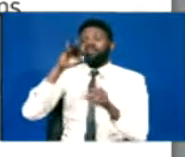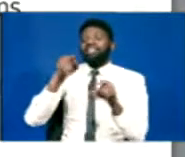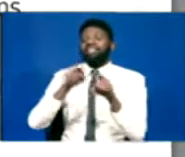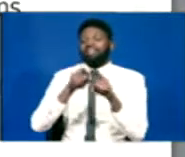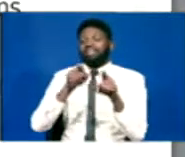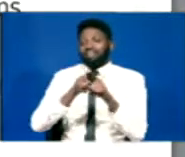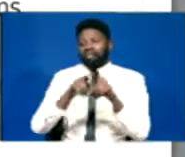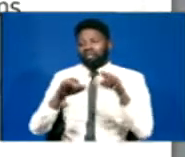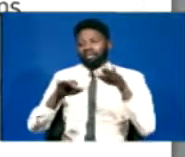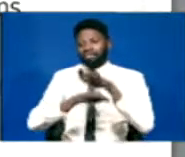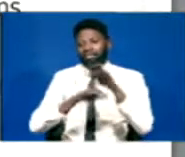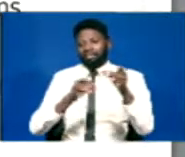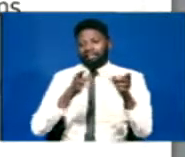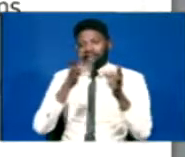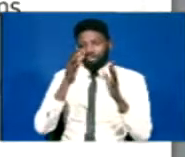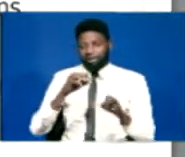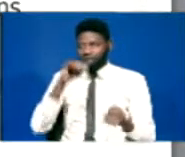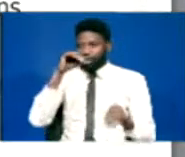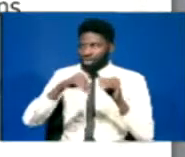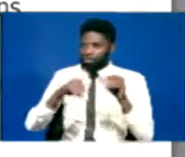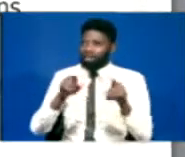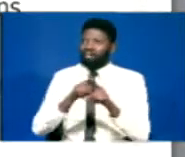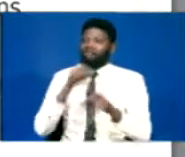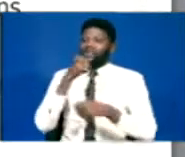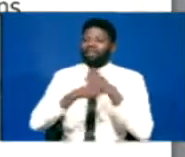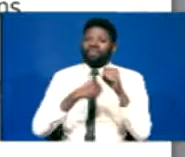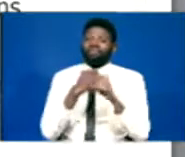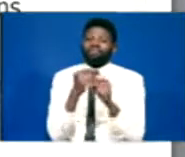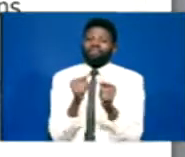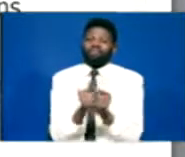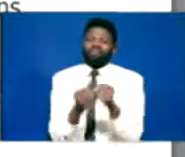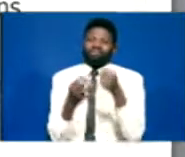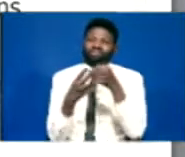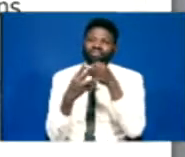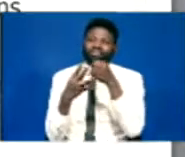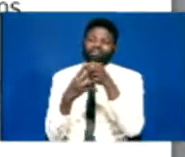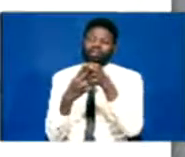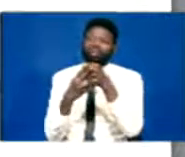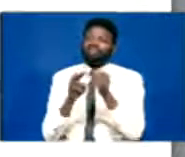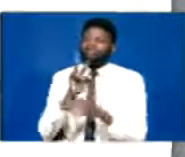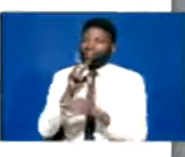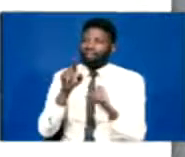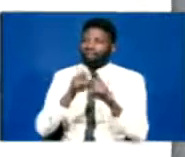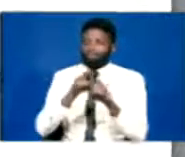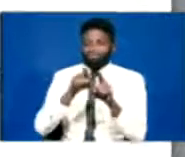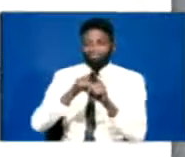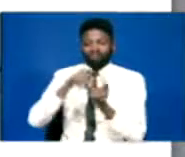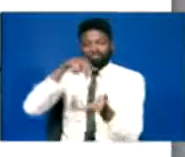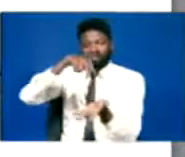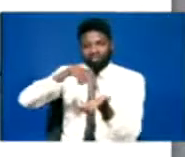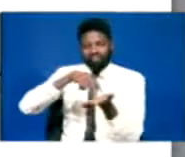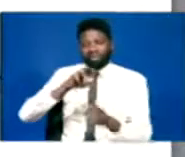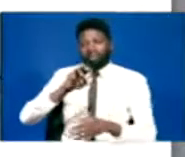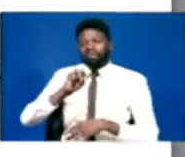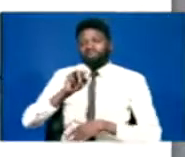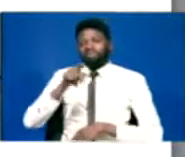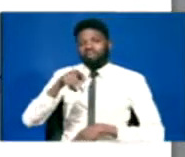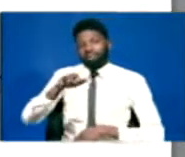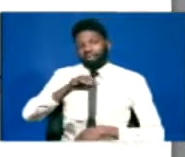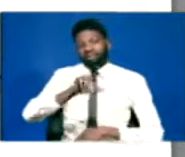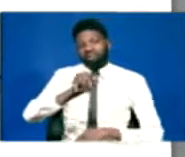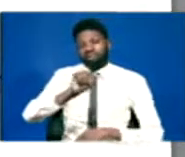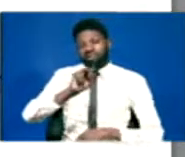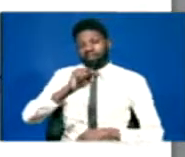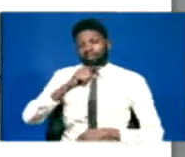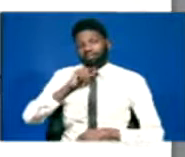in that same year, 1992. He went on to contest for the Member of Parliament for Lang'ata in Nairobi and won